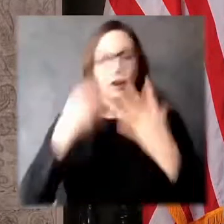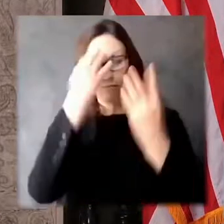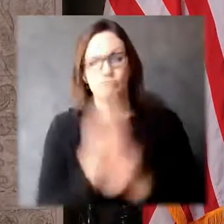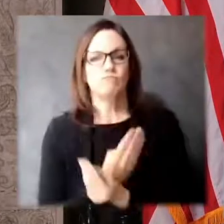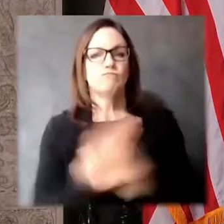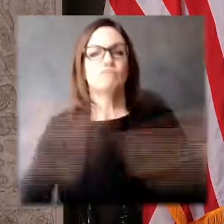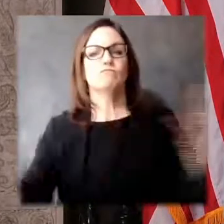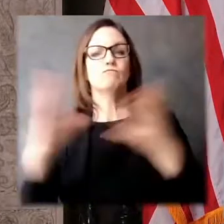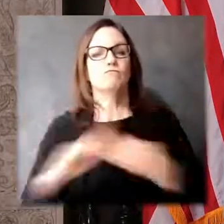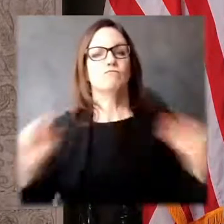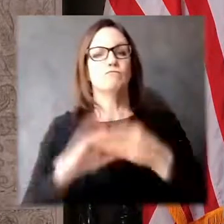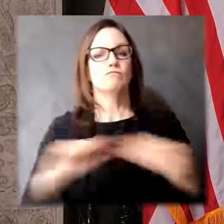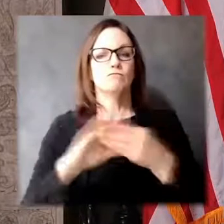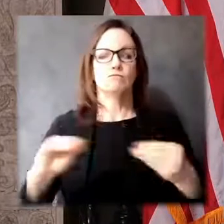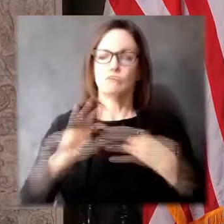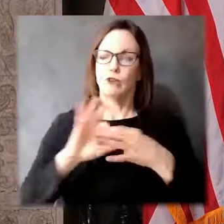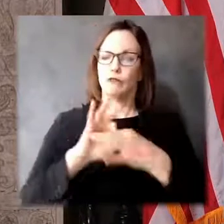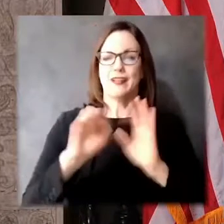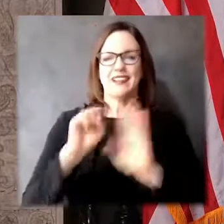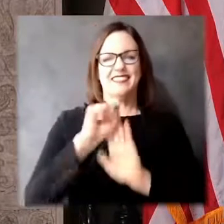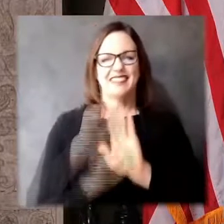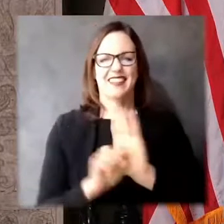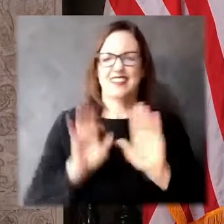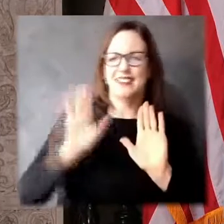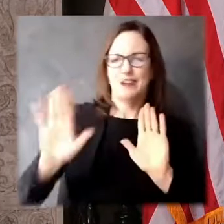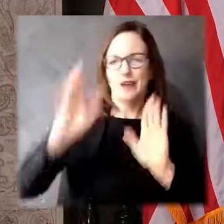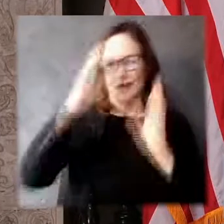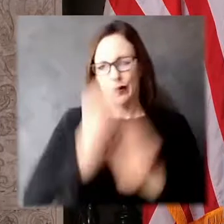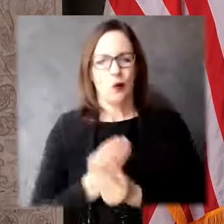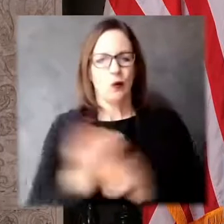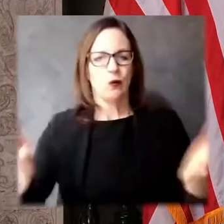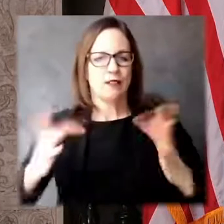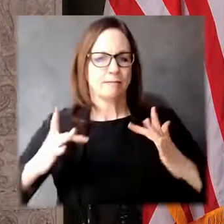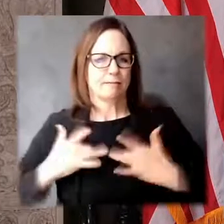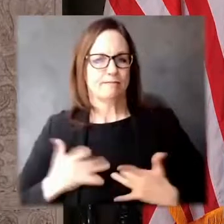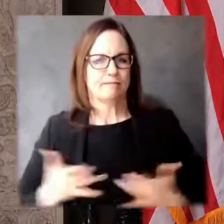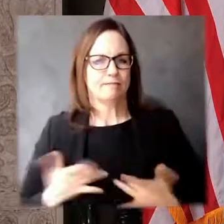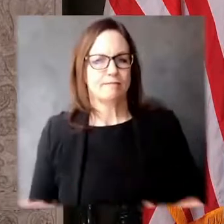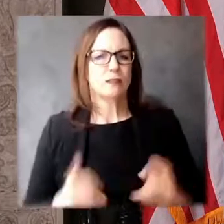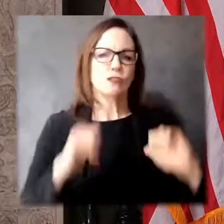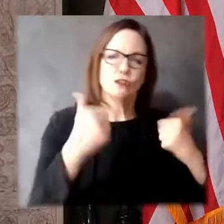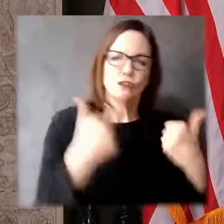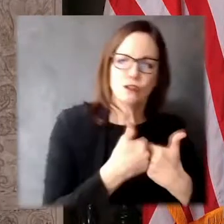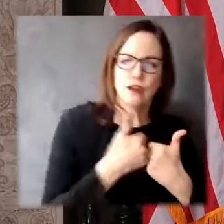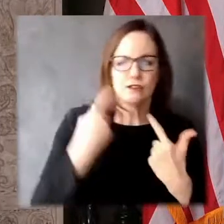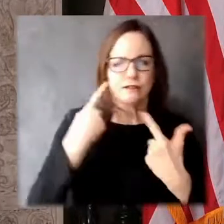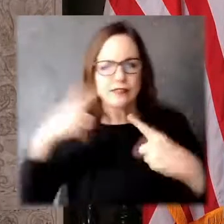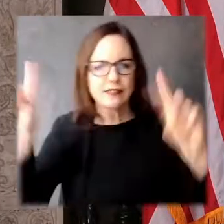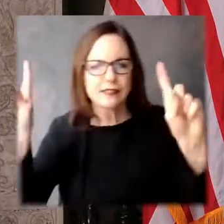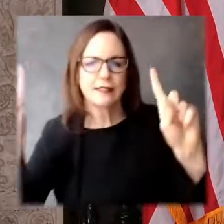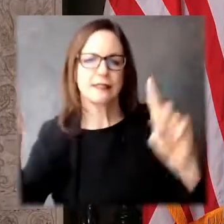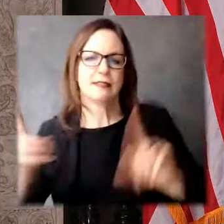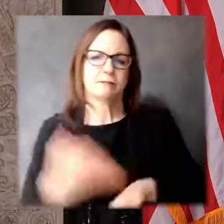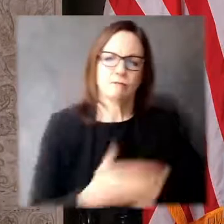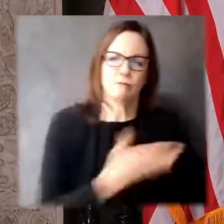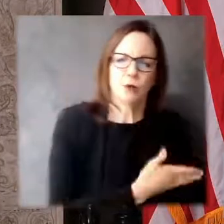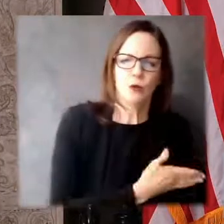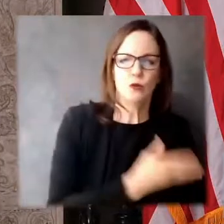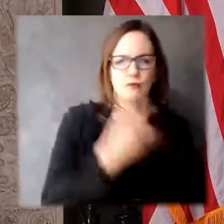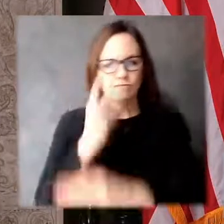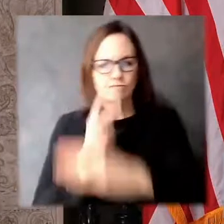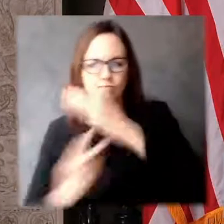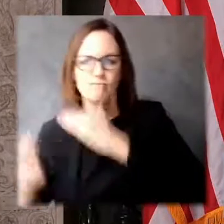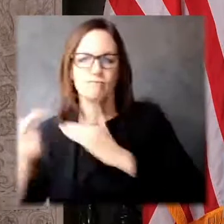have faced and will face in the days ahead. I know I don't have to tell you how hard this past year has been because we've lived